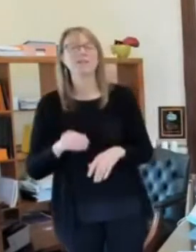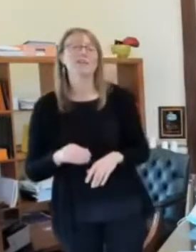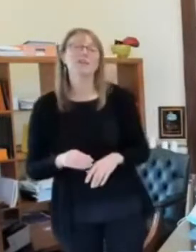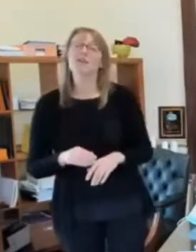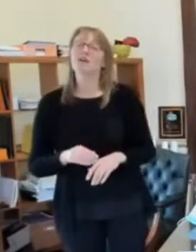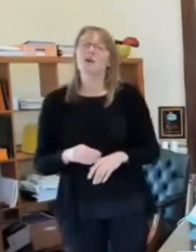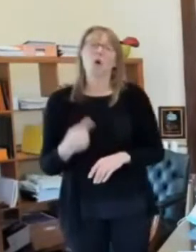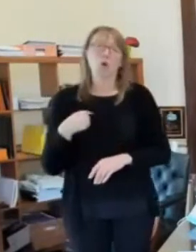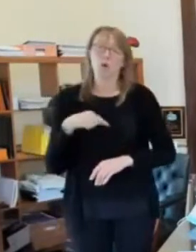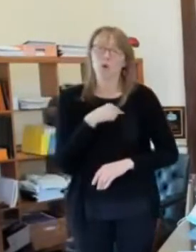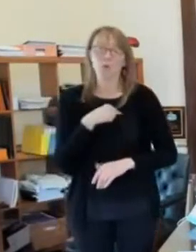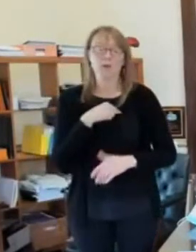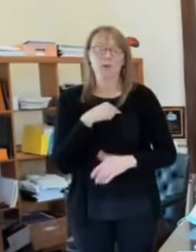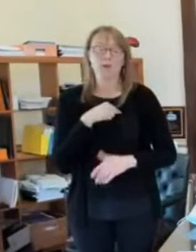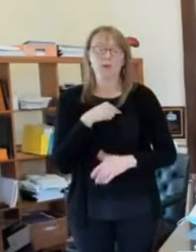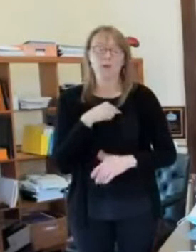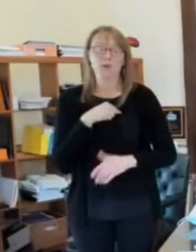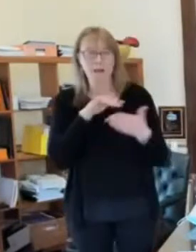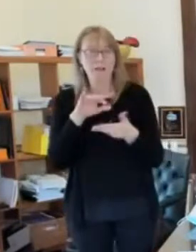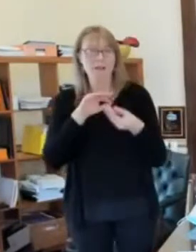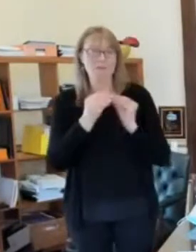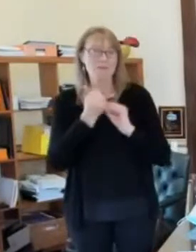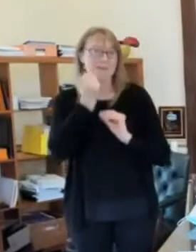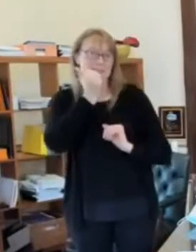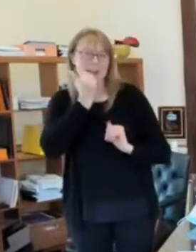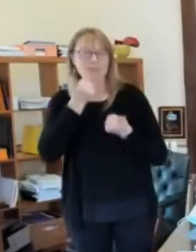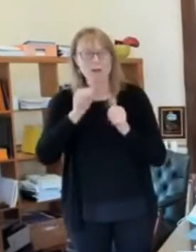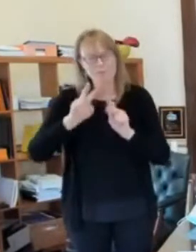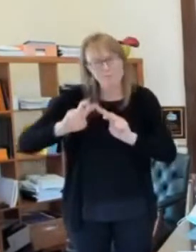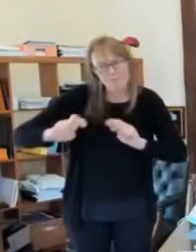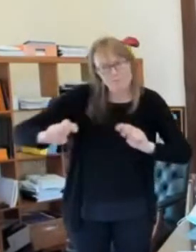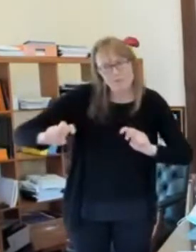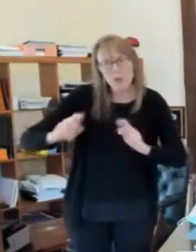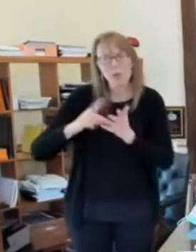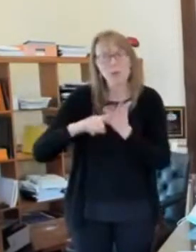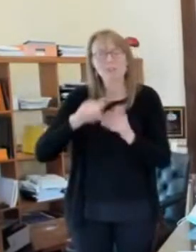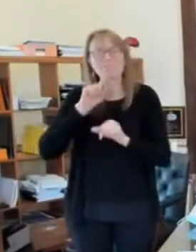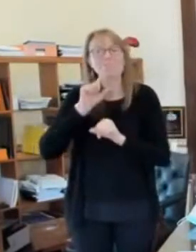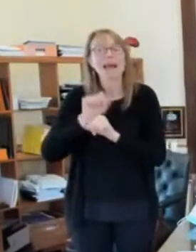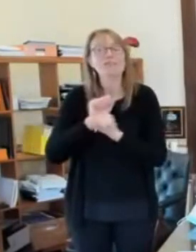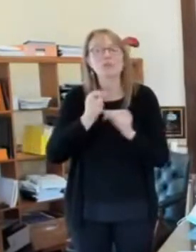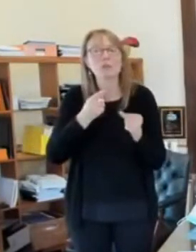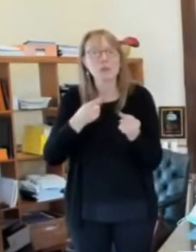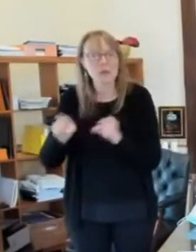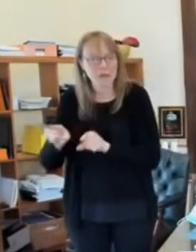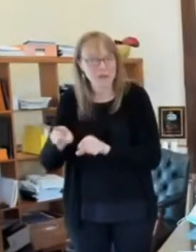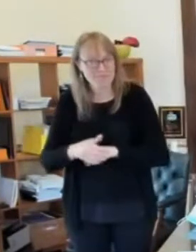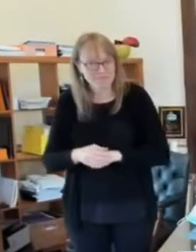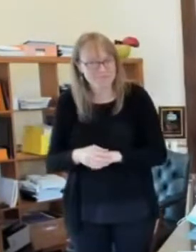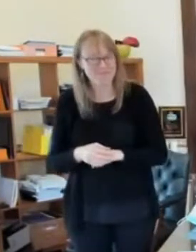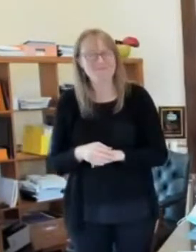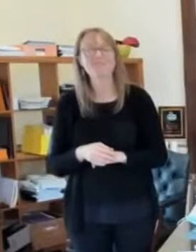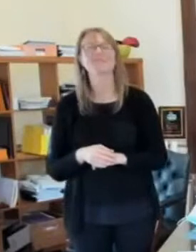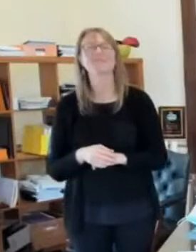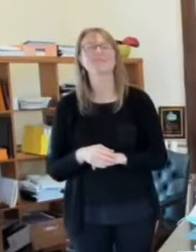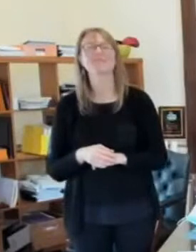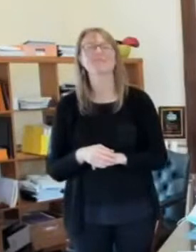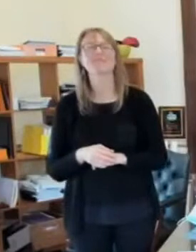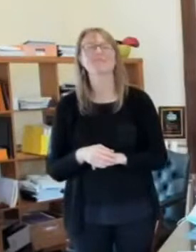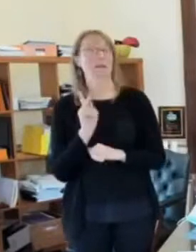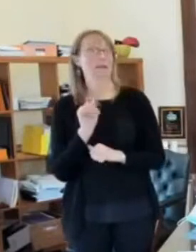assess what's really going on. Other vaccine questions. Kim would like to know, do you know if